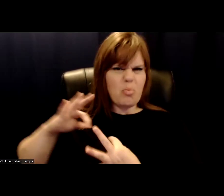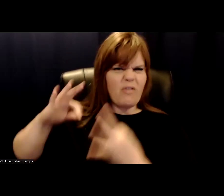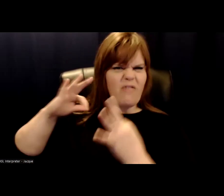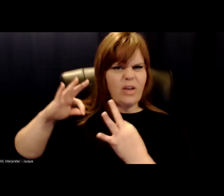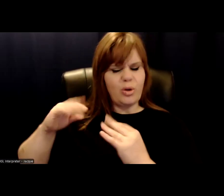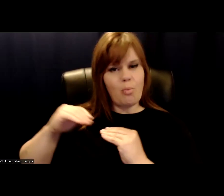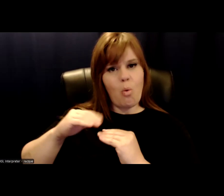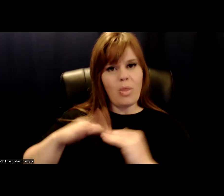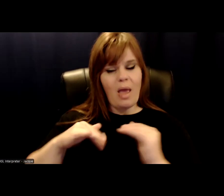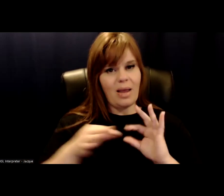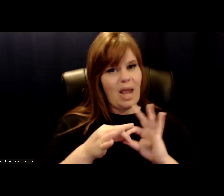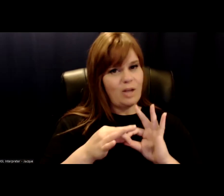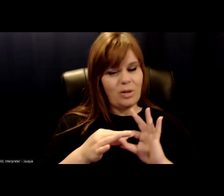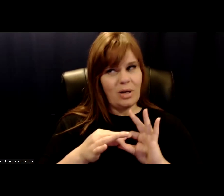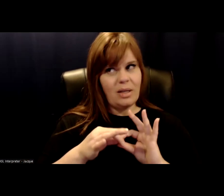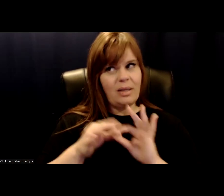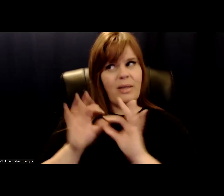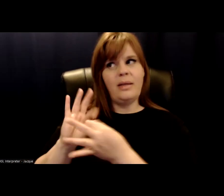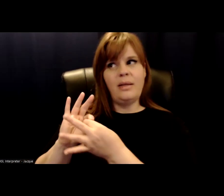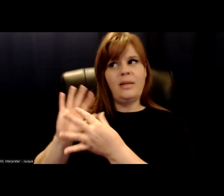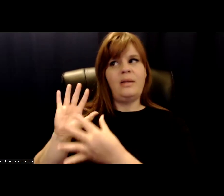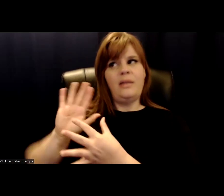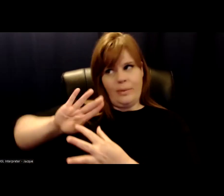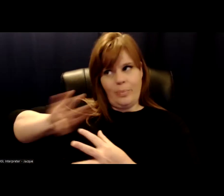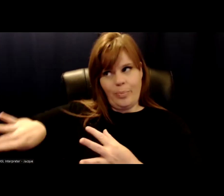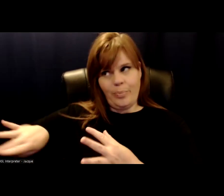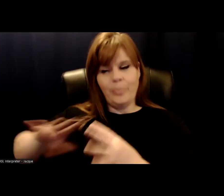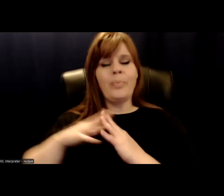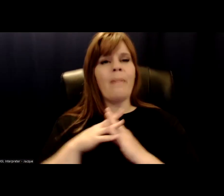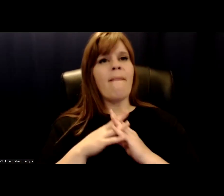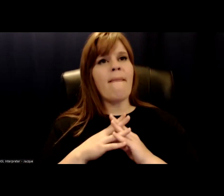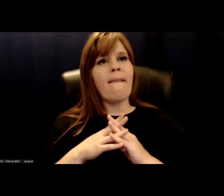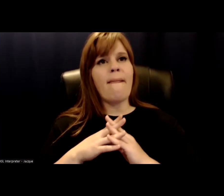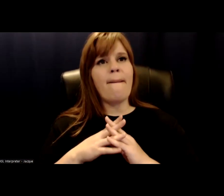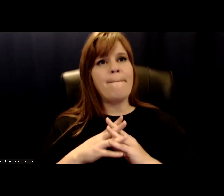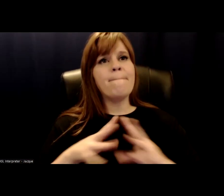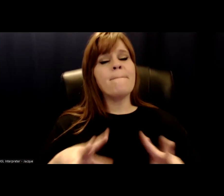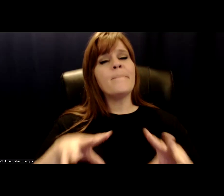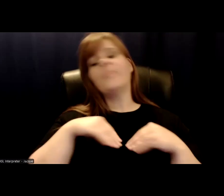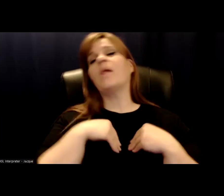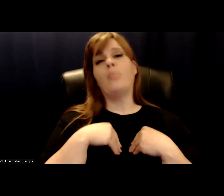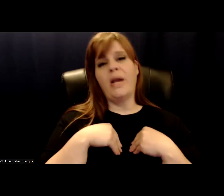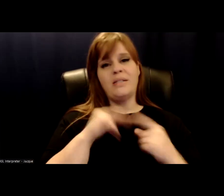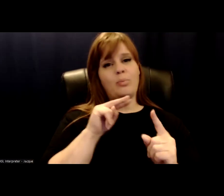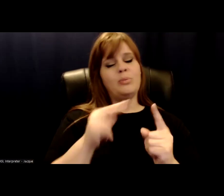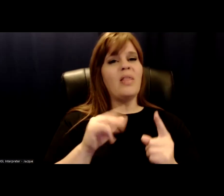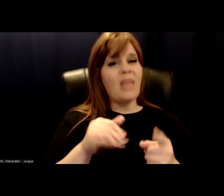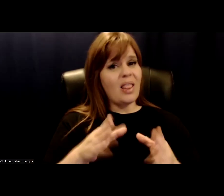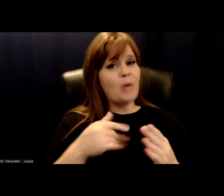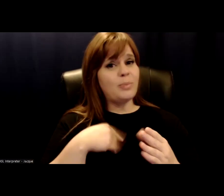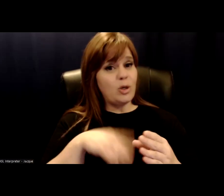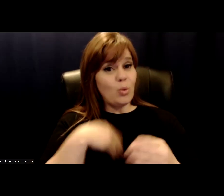Learning to embrace a perspective that allows me not only to give, but to receive. In my